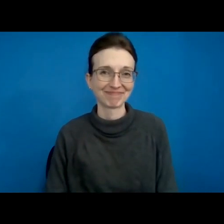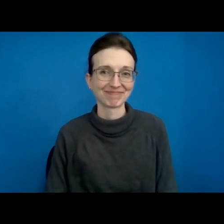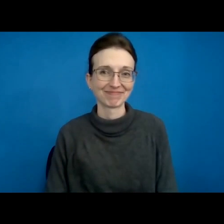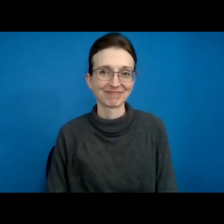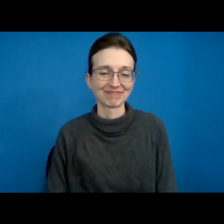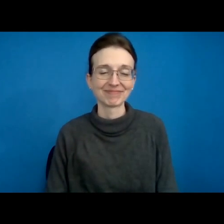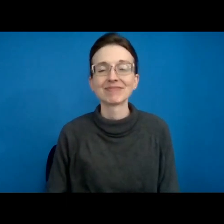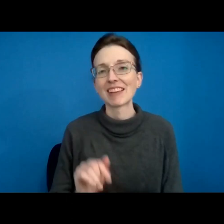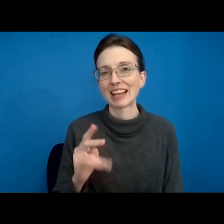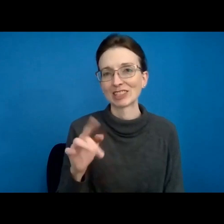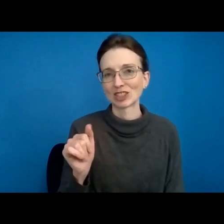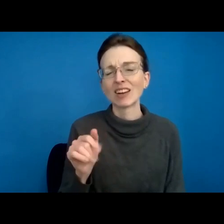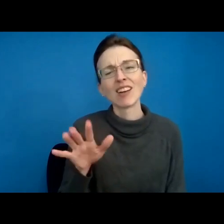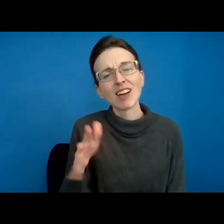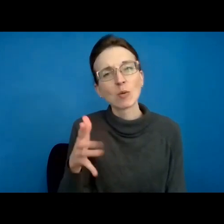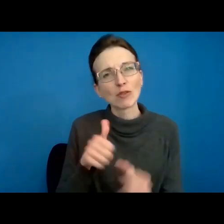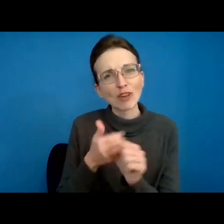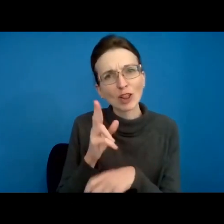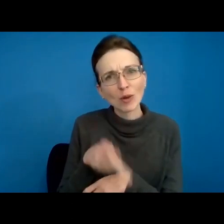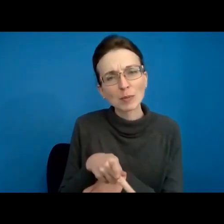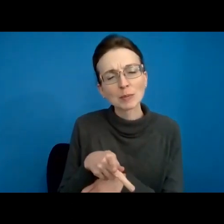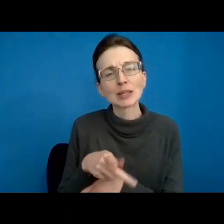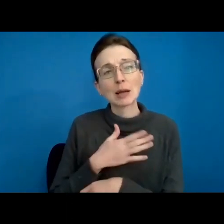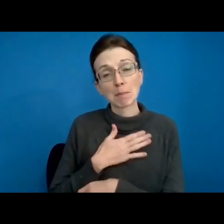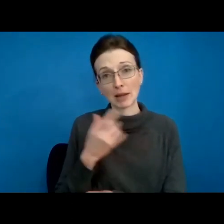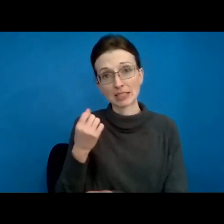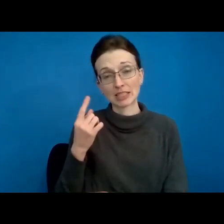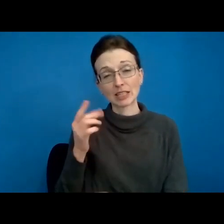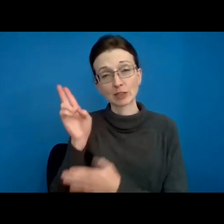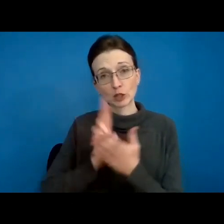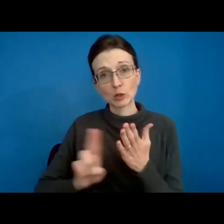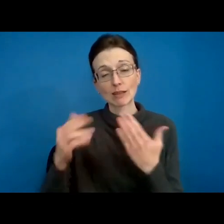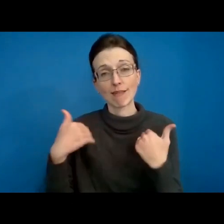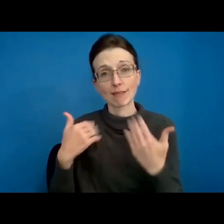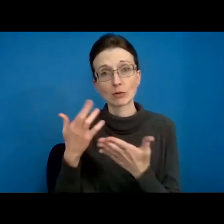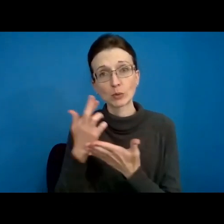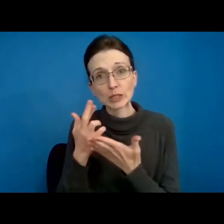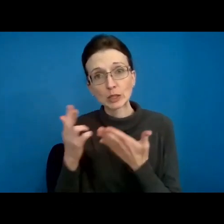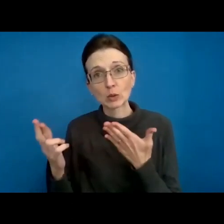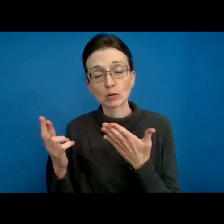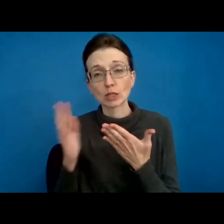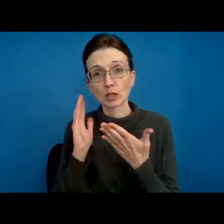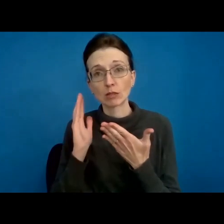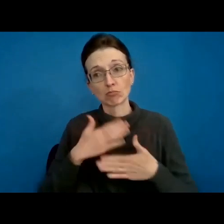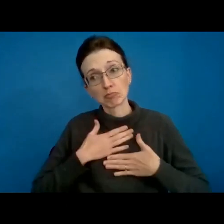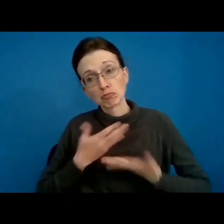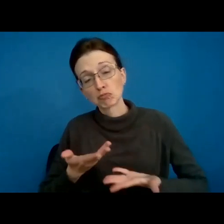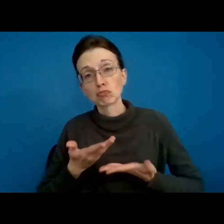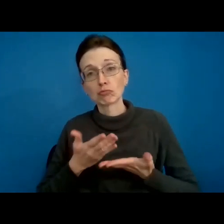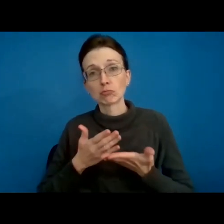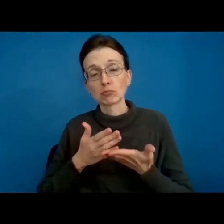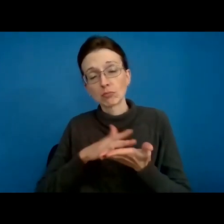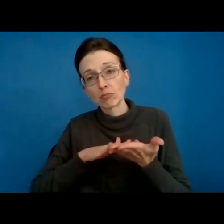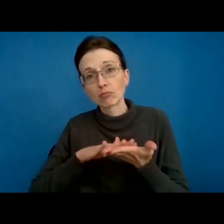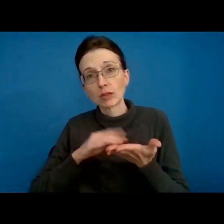I guess I'd like to follow up on that, Chris, because often my understanding is the university has resources and will do that kind of thing. For instance, if